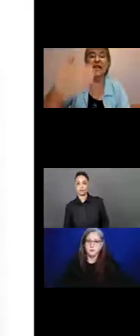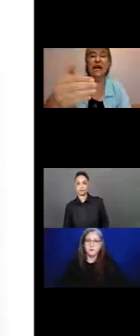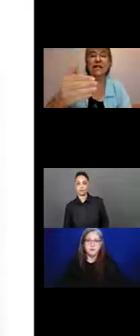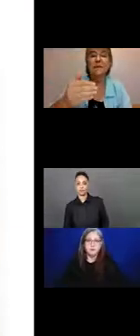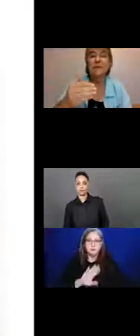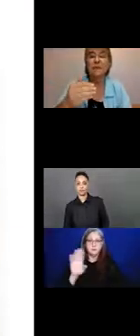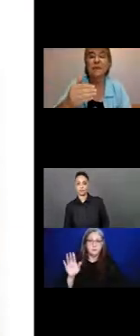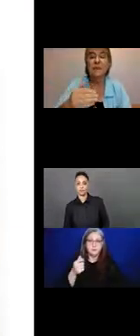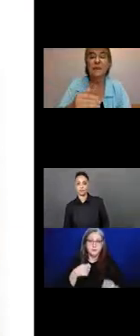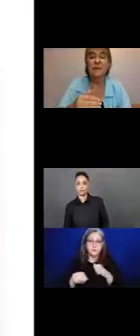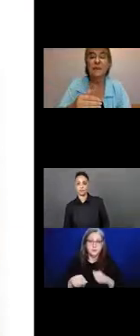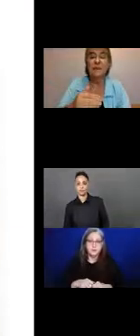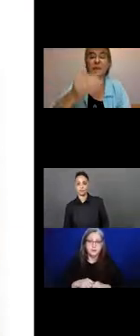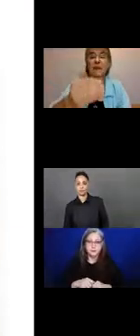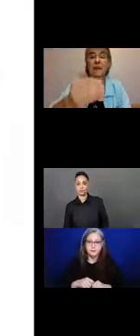Next slide.